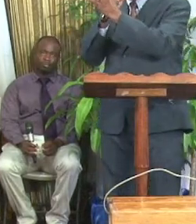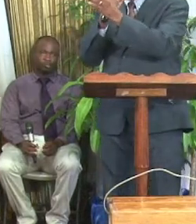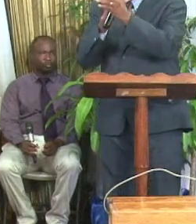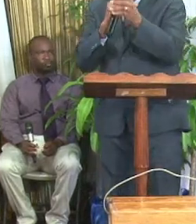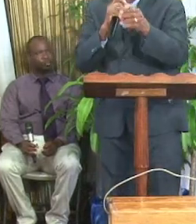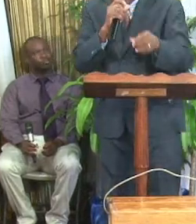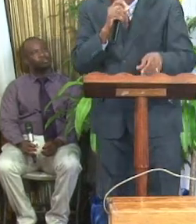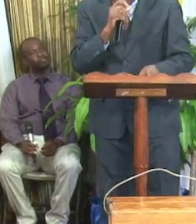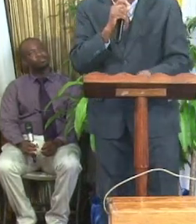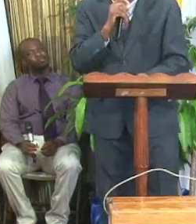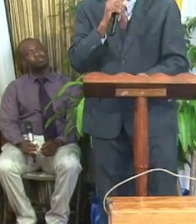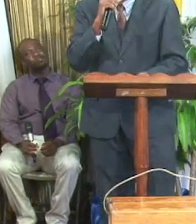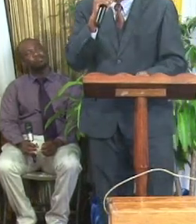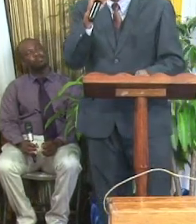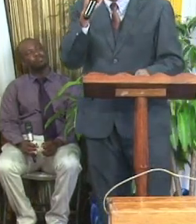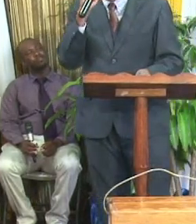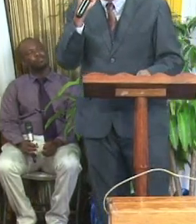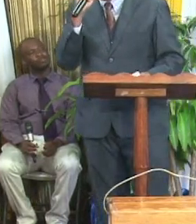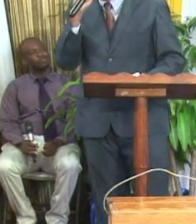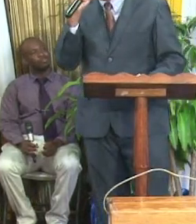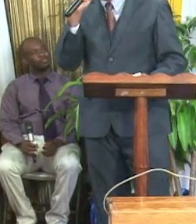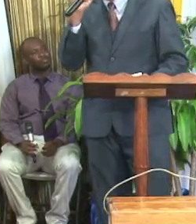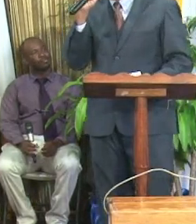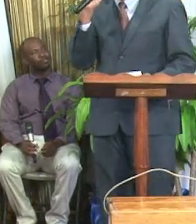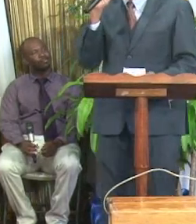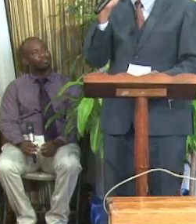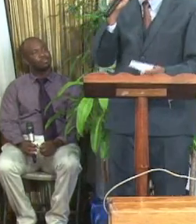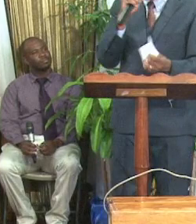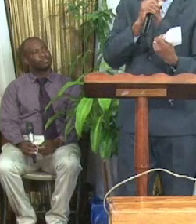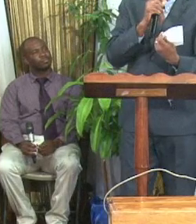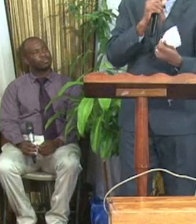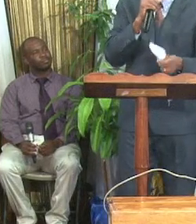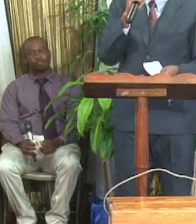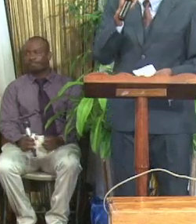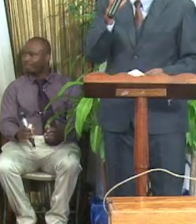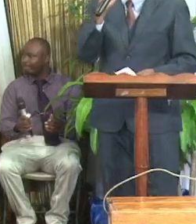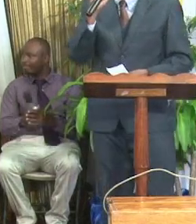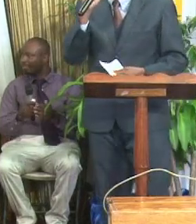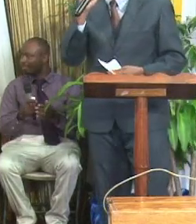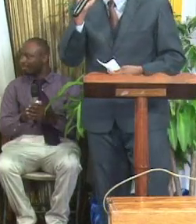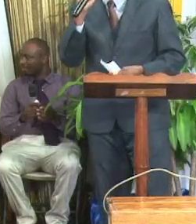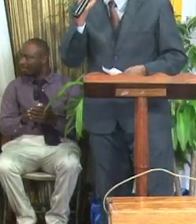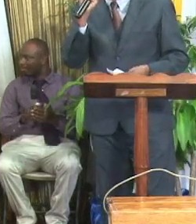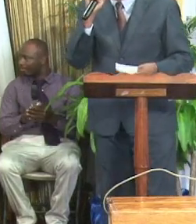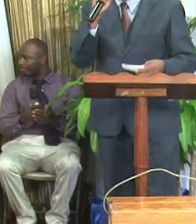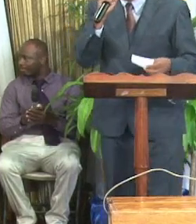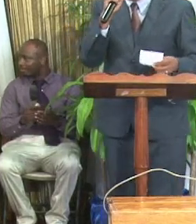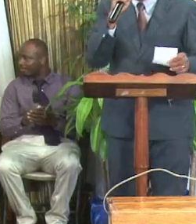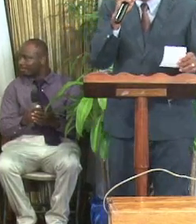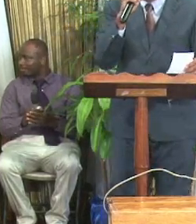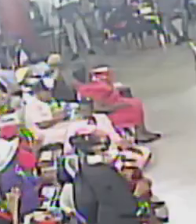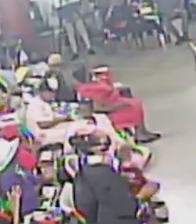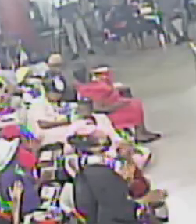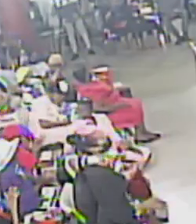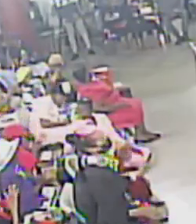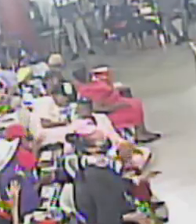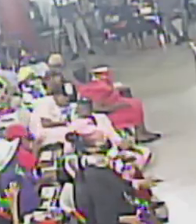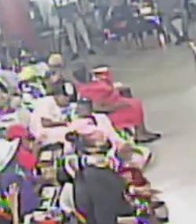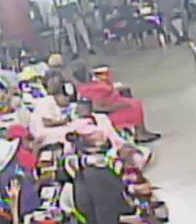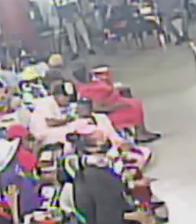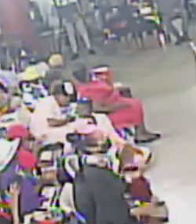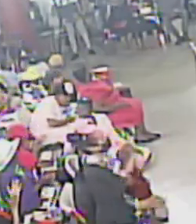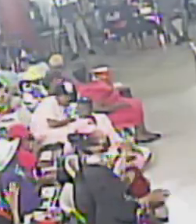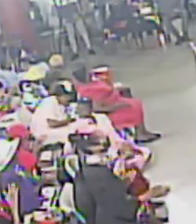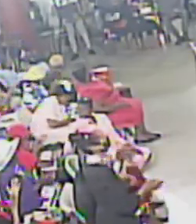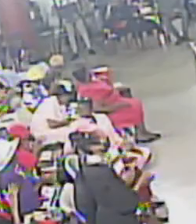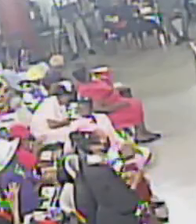the visitors that are in the house. Amen. Saints, can we put our hands together for all our visitors?